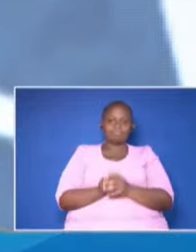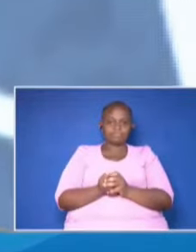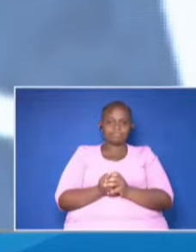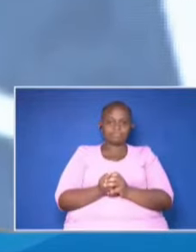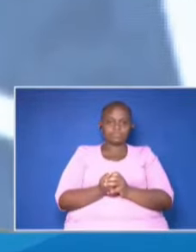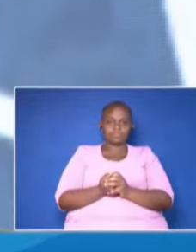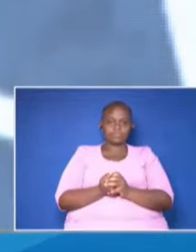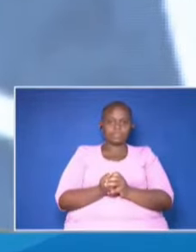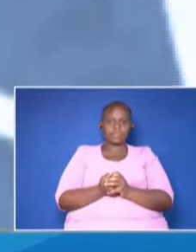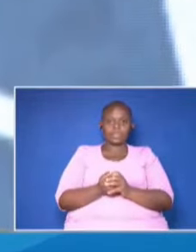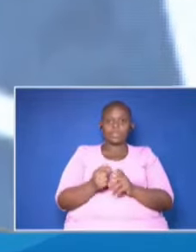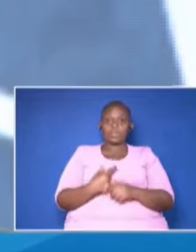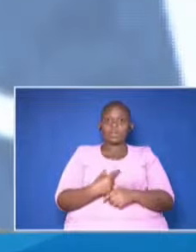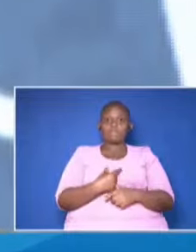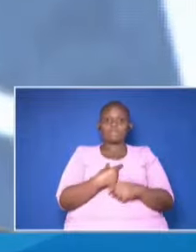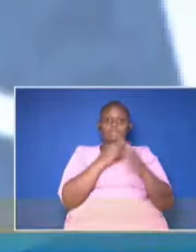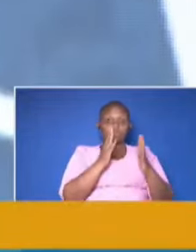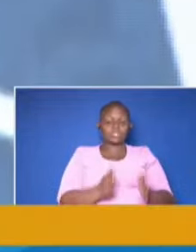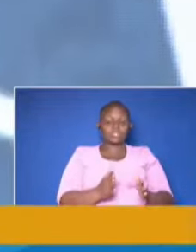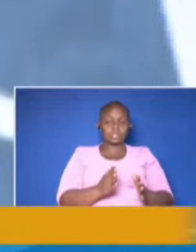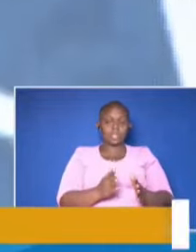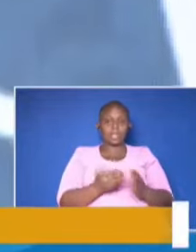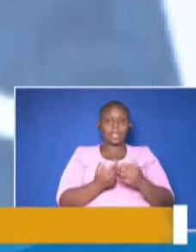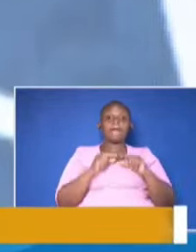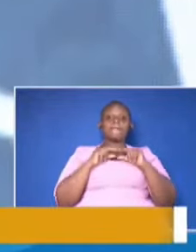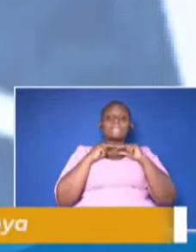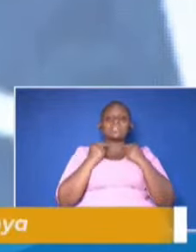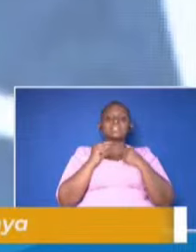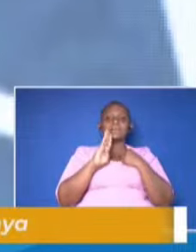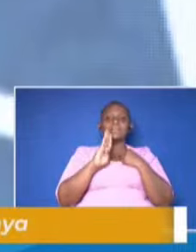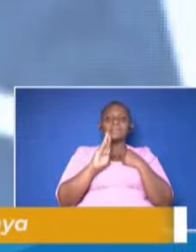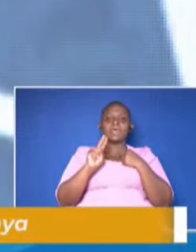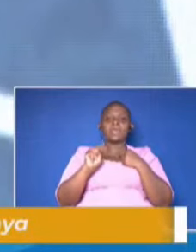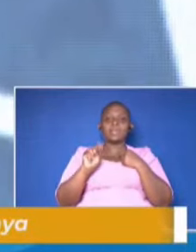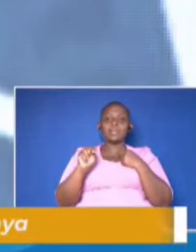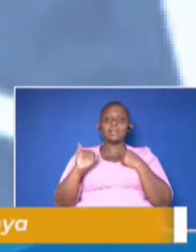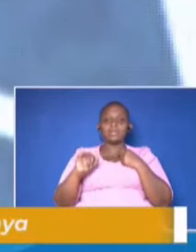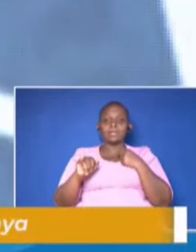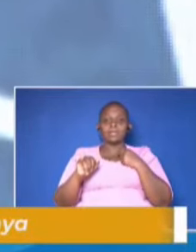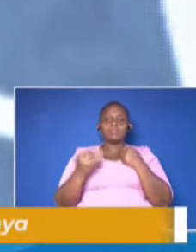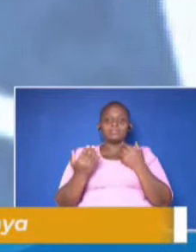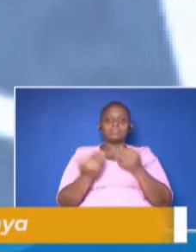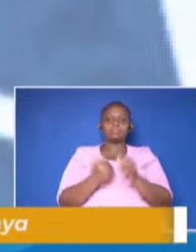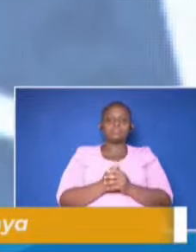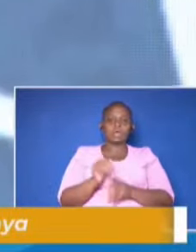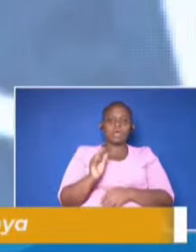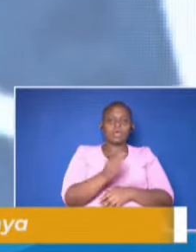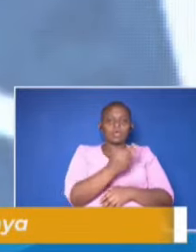lady we visiting Pastor Ben hin of the